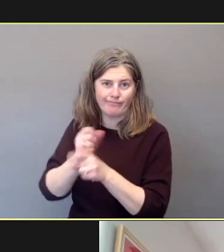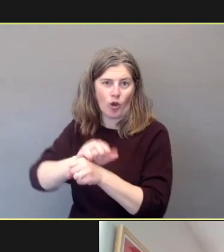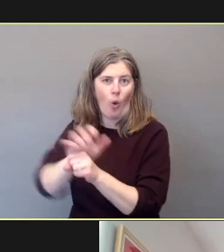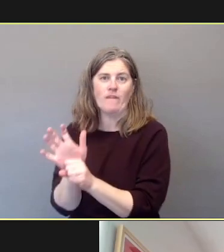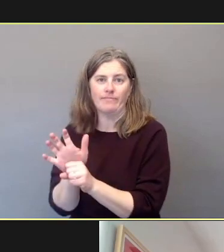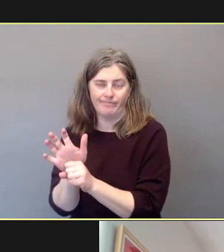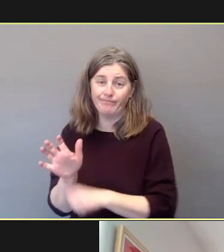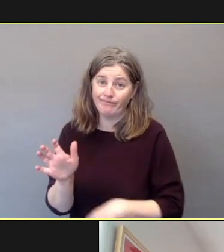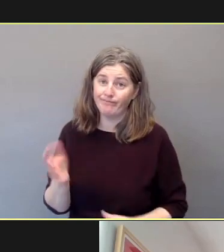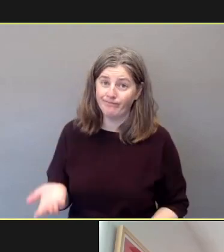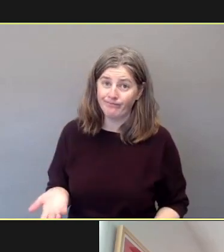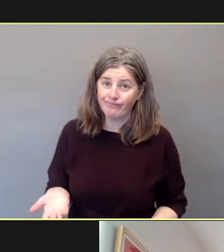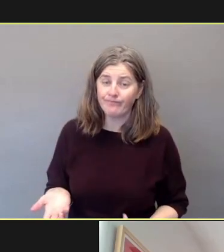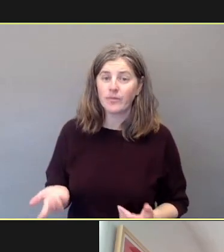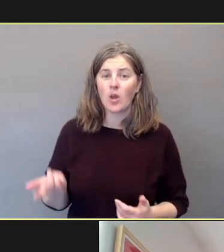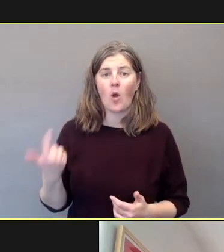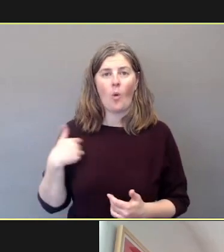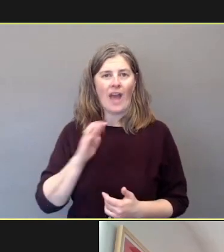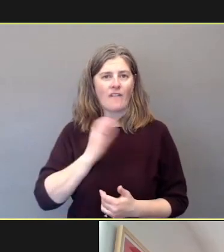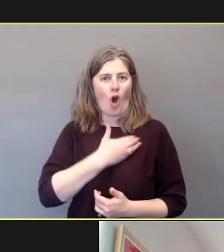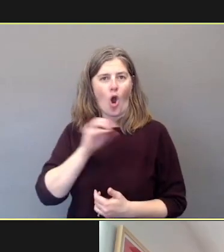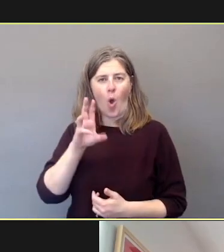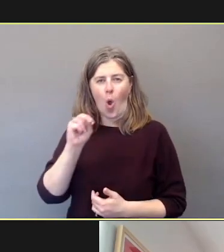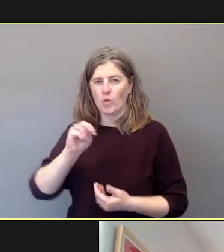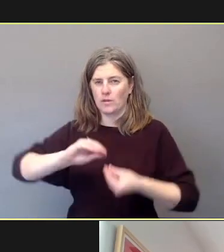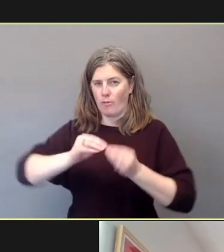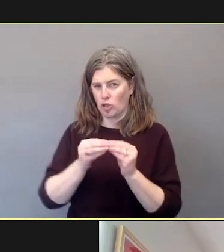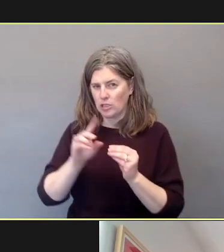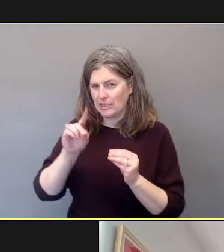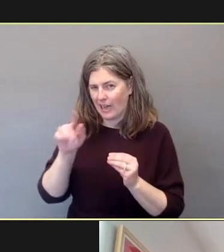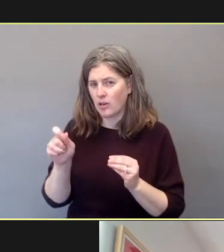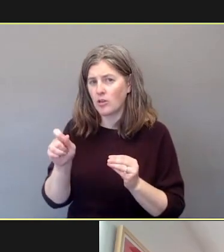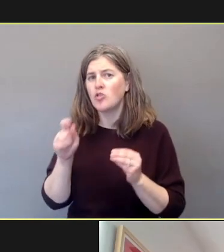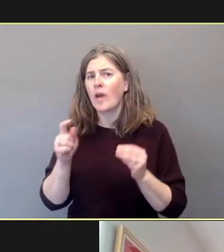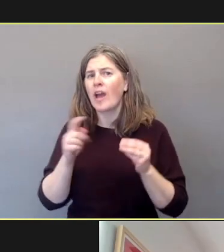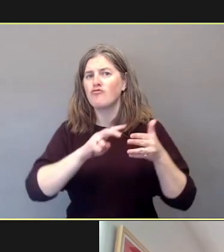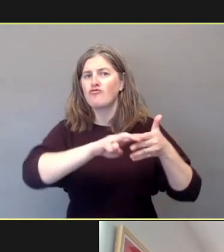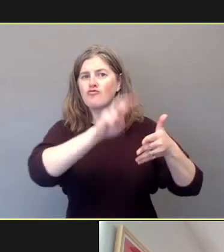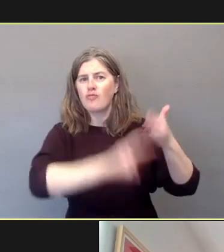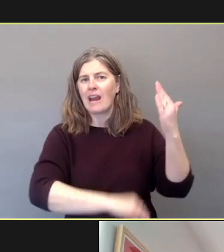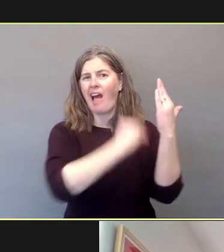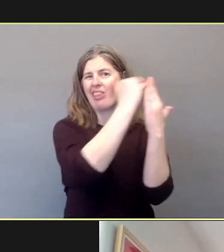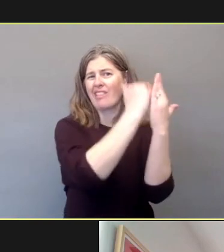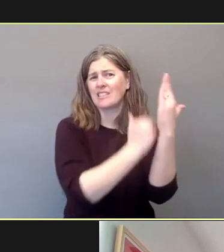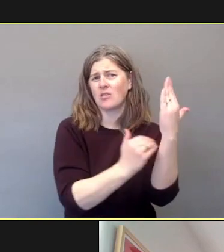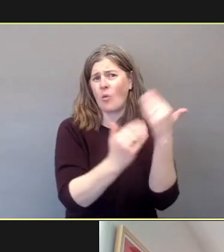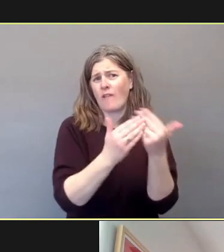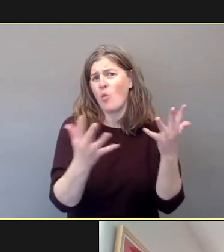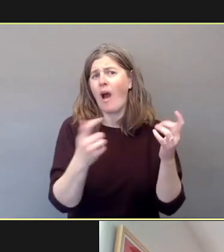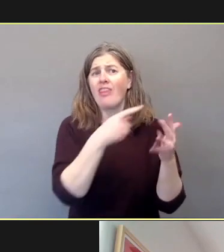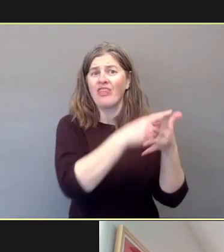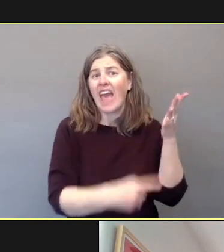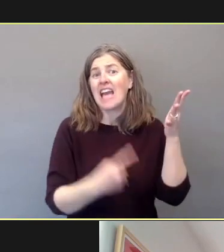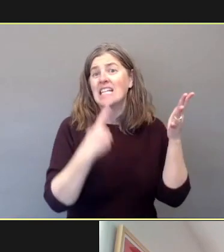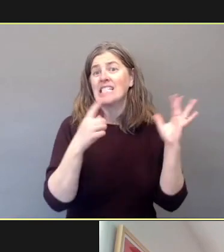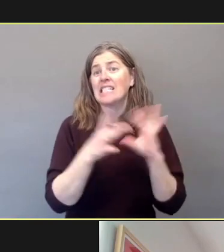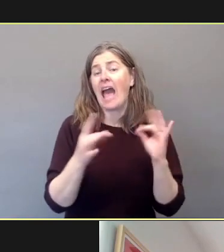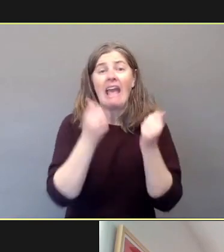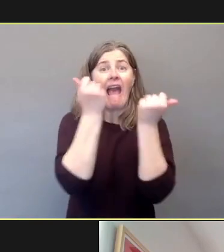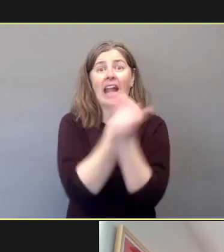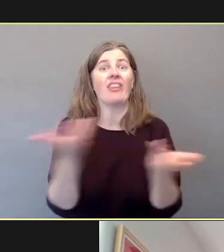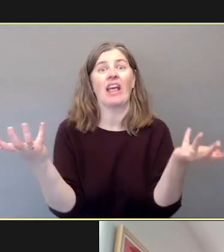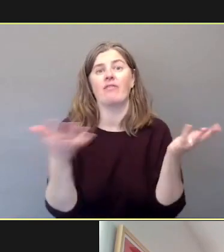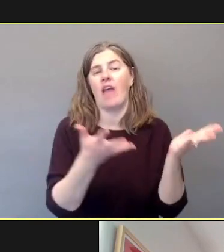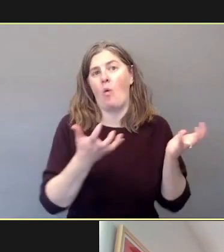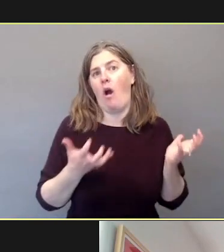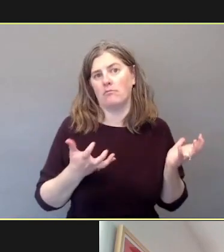So we have our own data. You can read a list of as many people as you want who say anything they